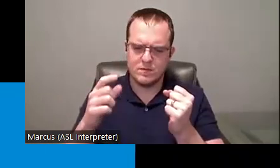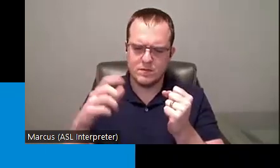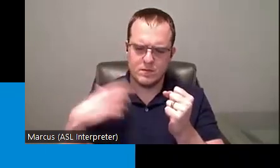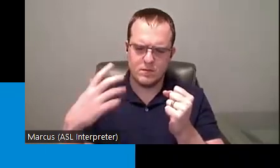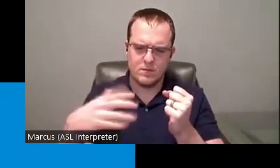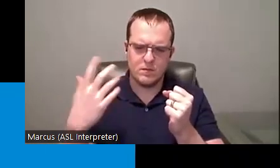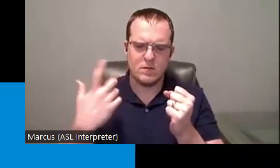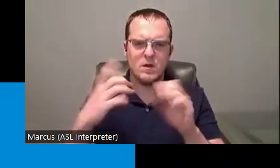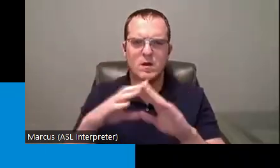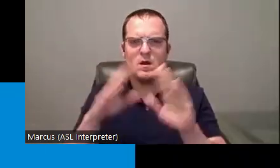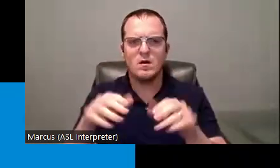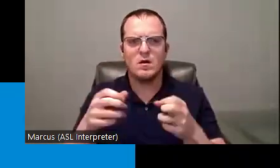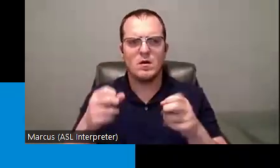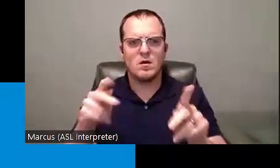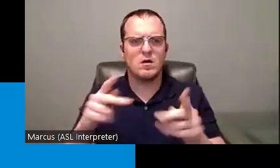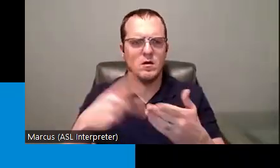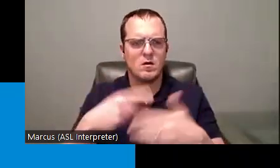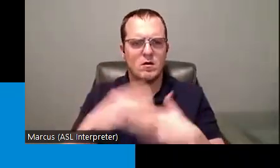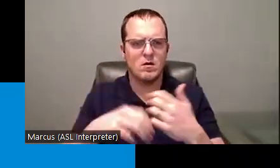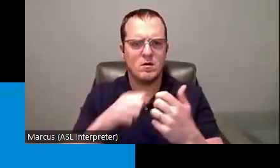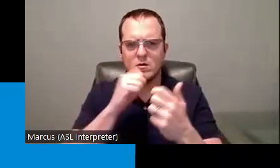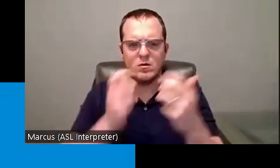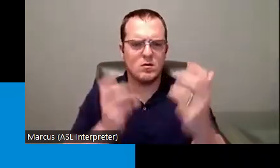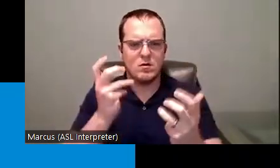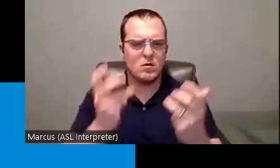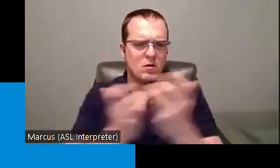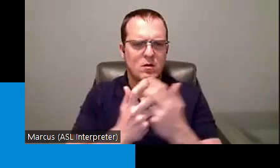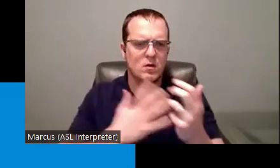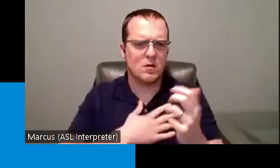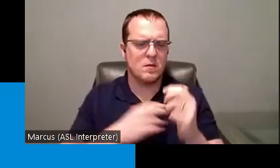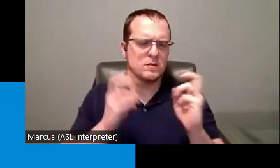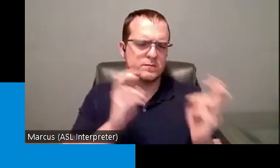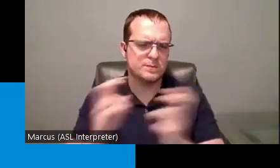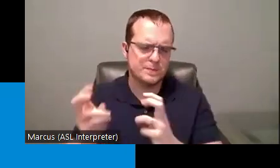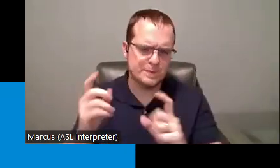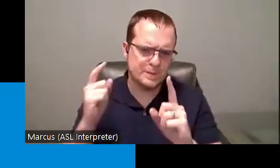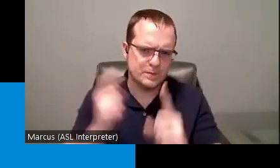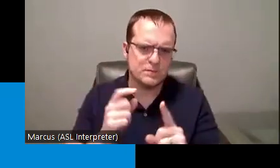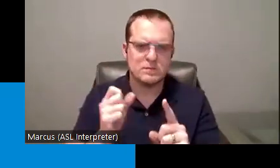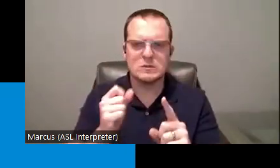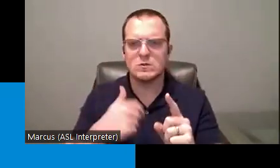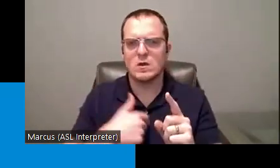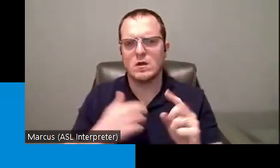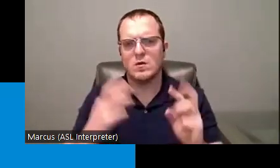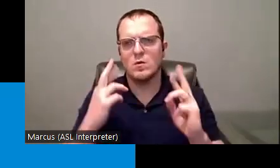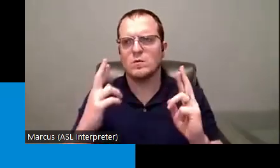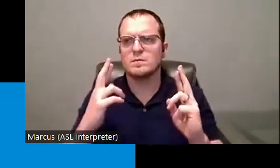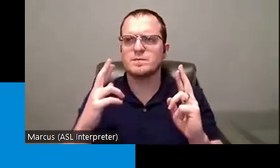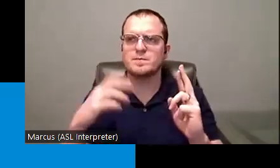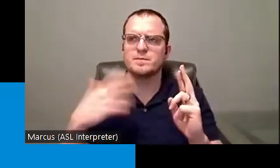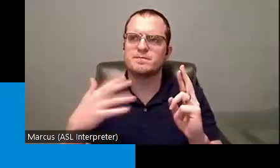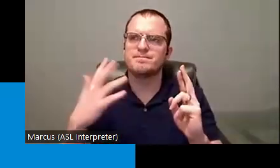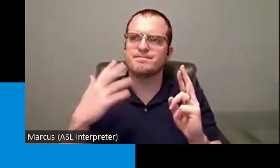Housing Opportunity Program could not accommodate my issues. And so I hope to